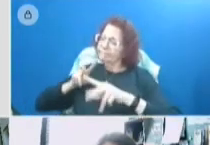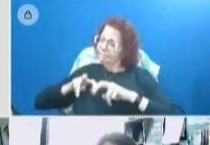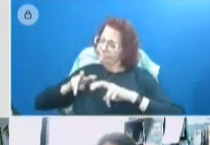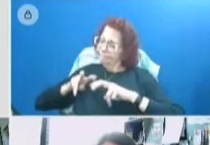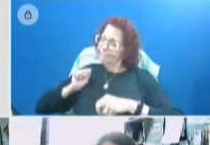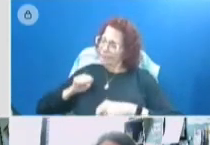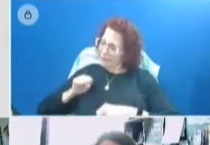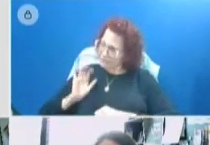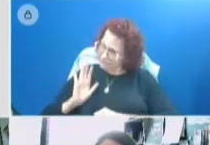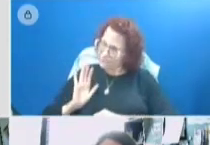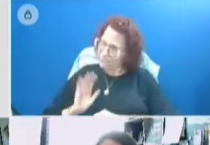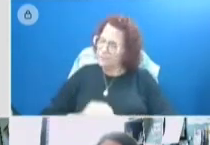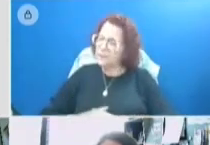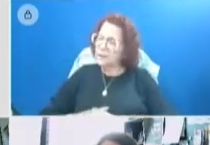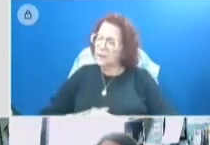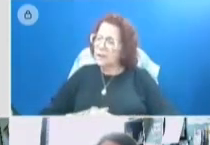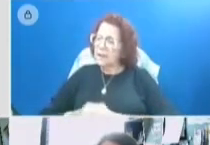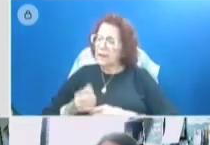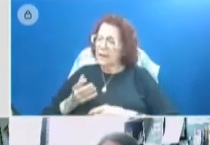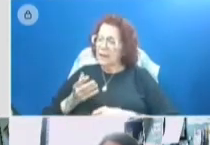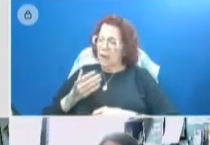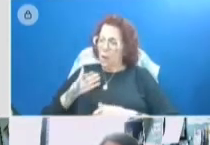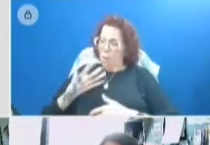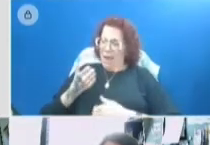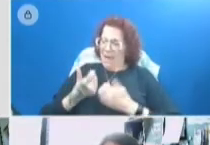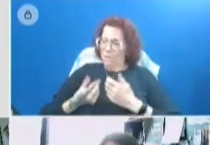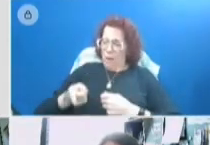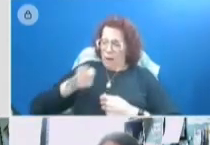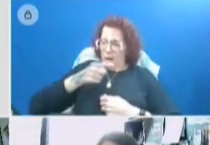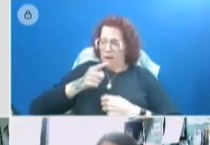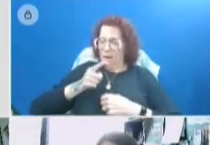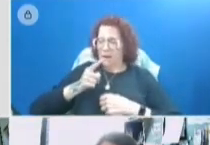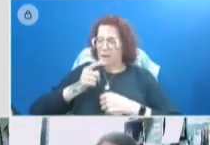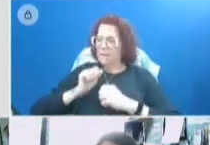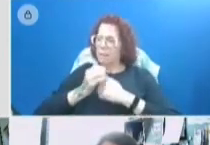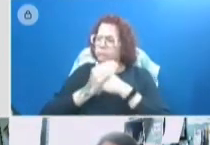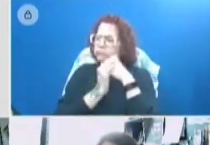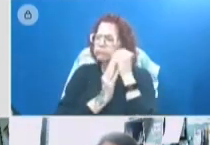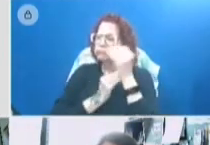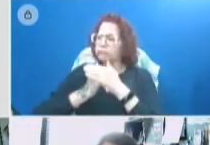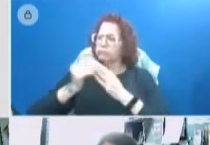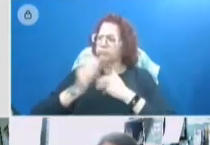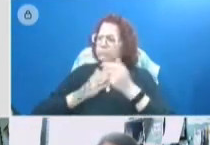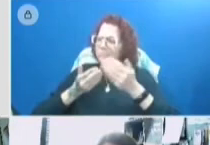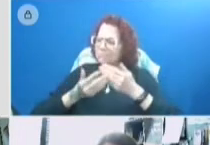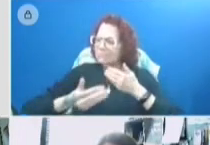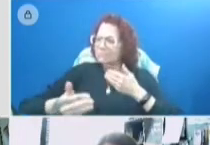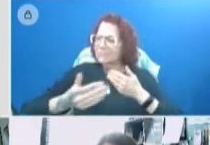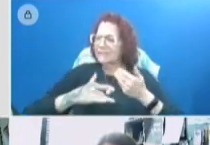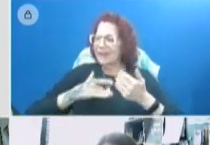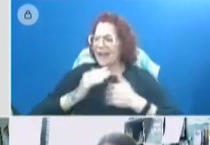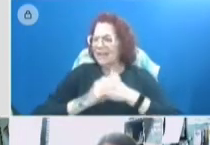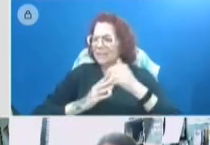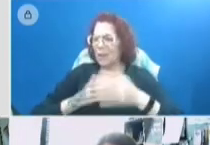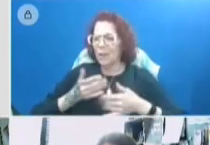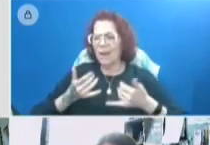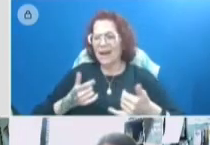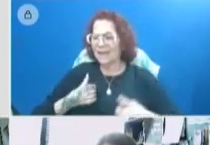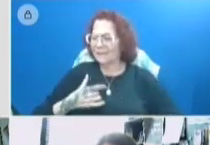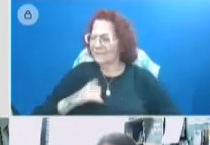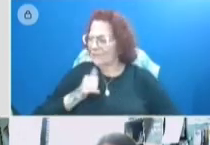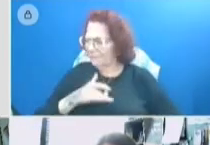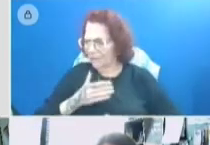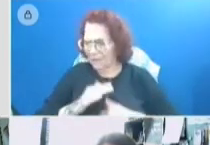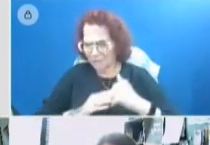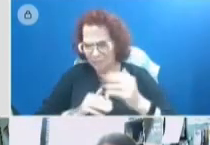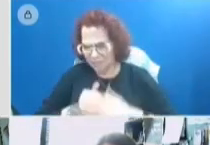I want everyone to feel comfortable with this. I want myself to feel comfortable with this. I don't feel comfortable. I don't feel comfortable with